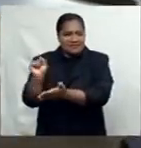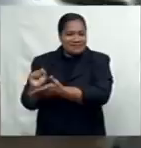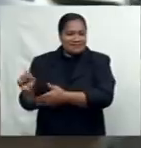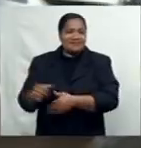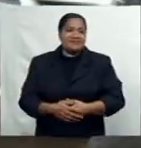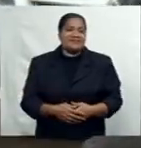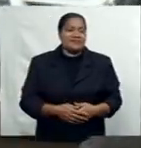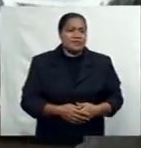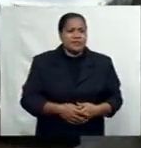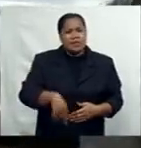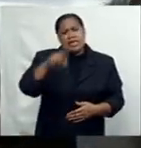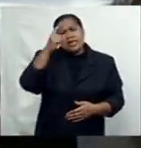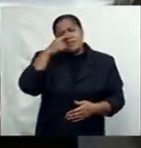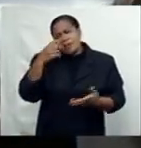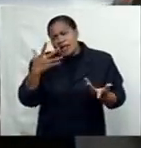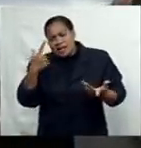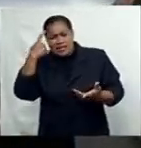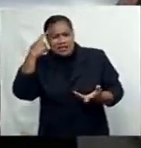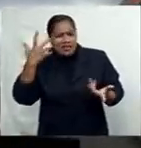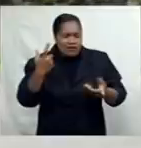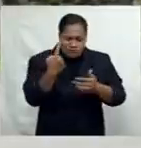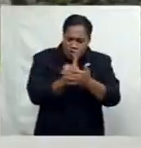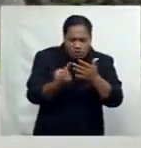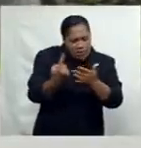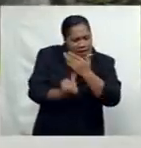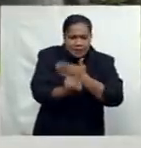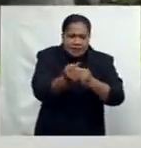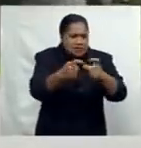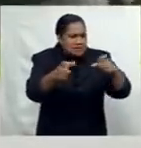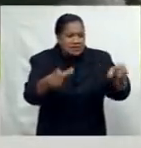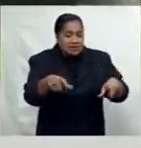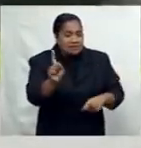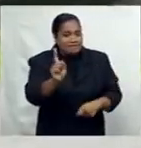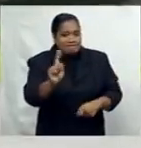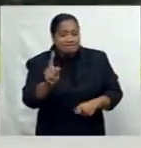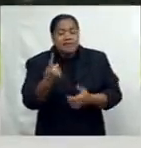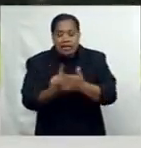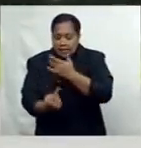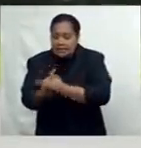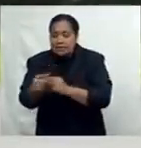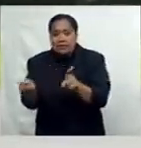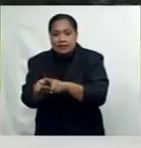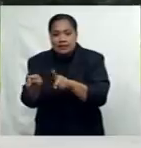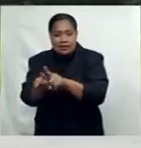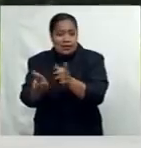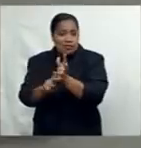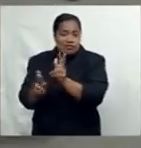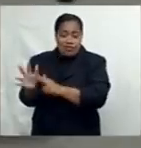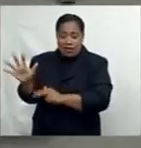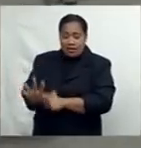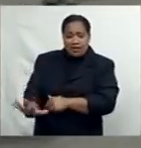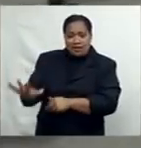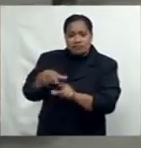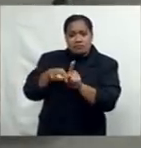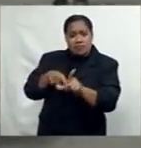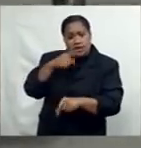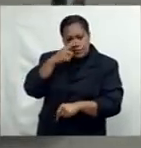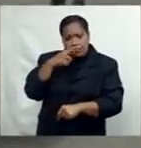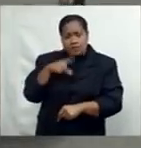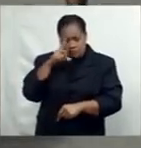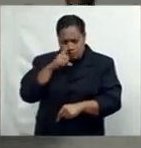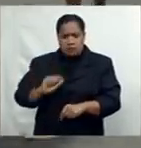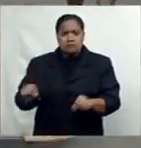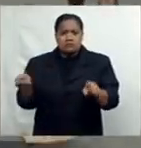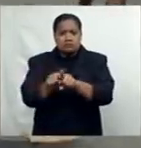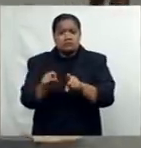People may think it only happens in the city. No, it also happens in rural areas where young people can master the art of